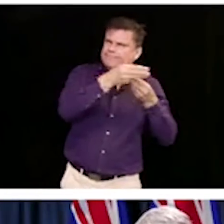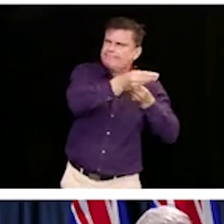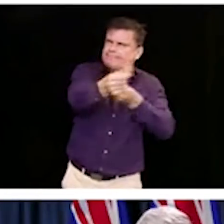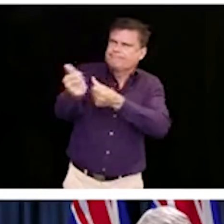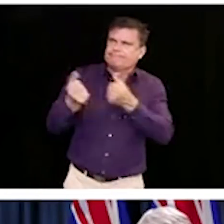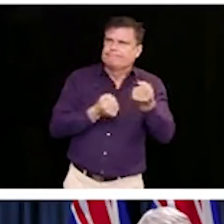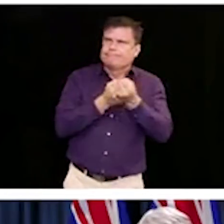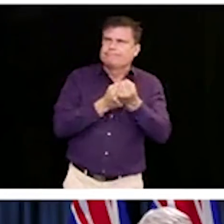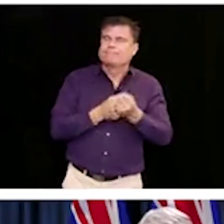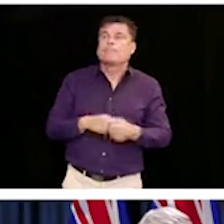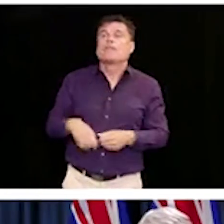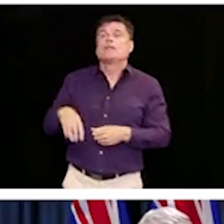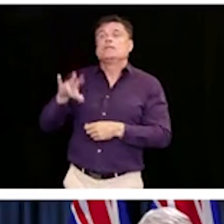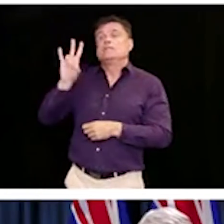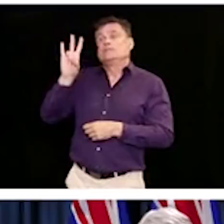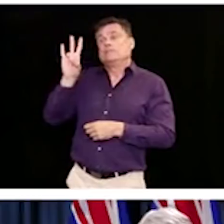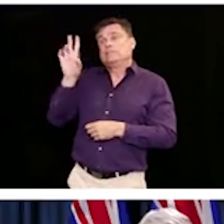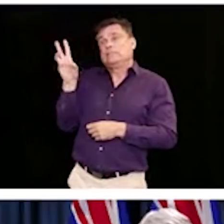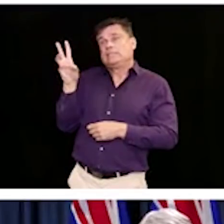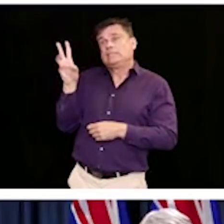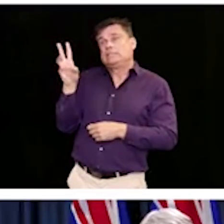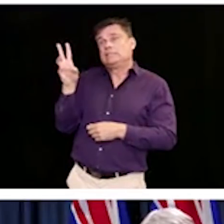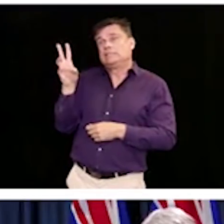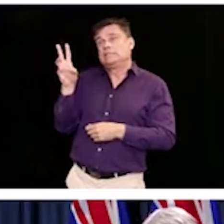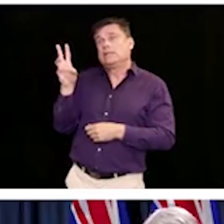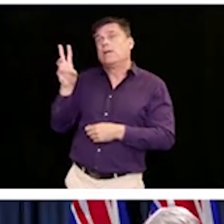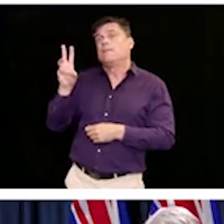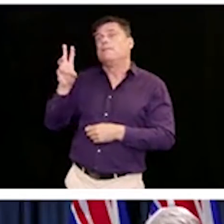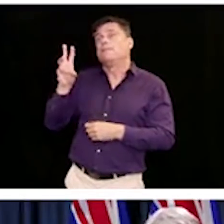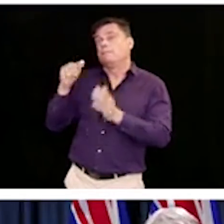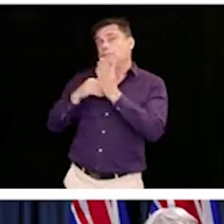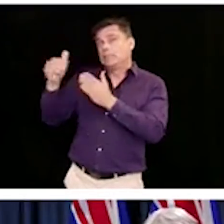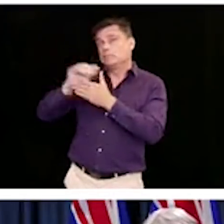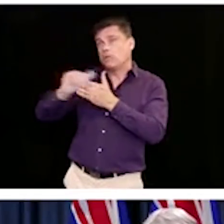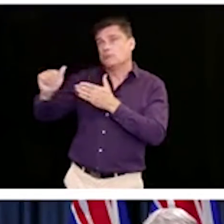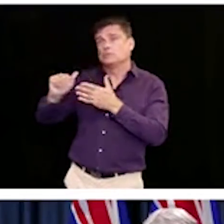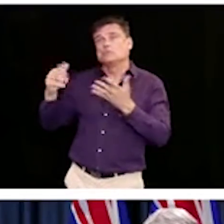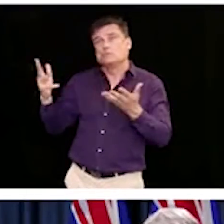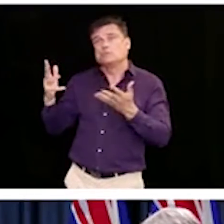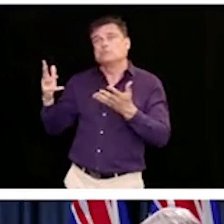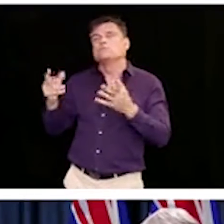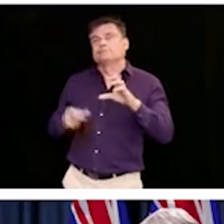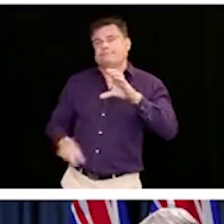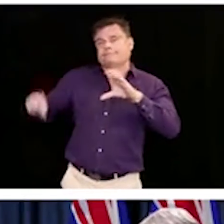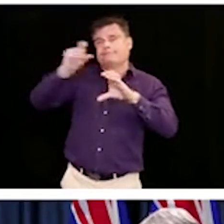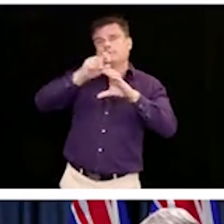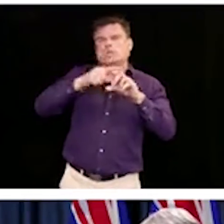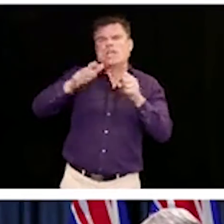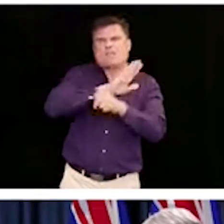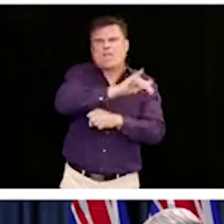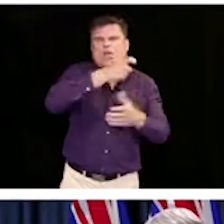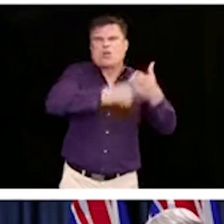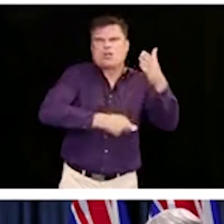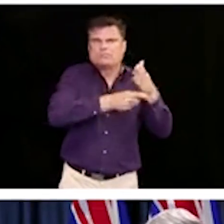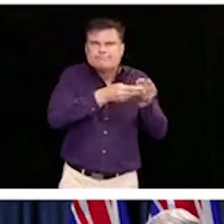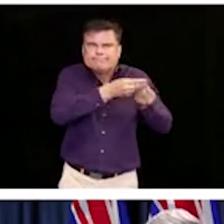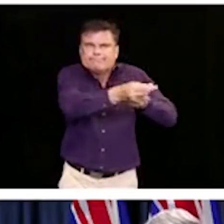And then statutory spending of $76 million above the base budget is anticipated to cover those costs. Next